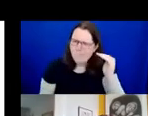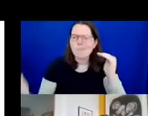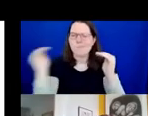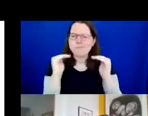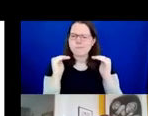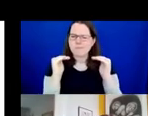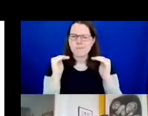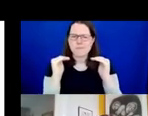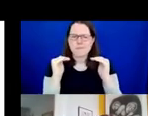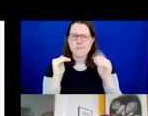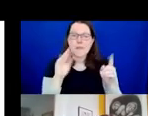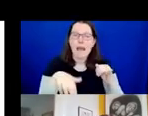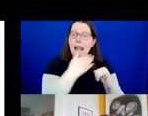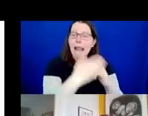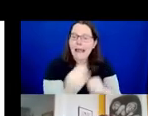please.